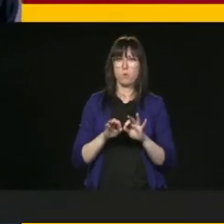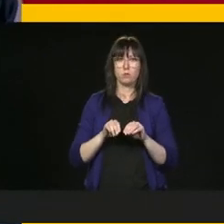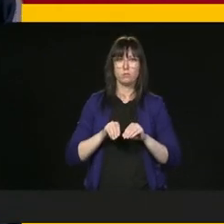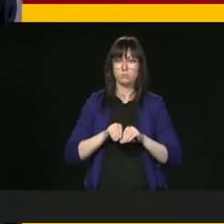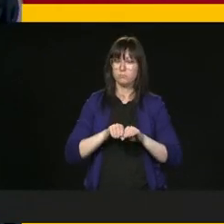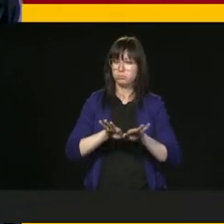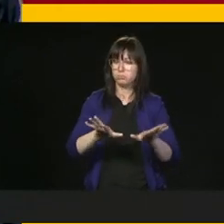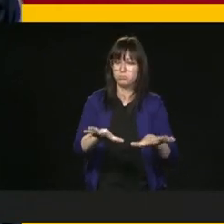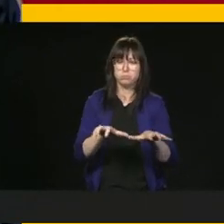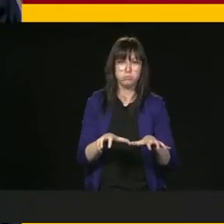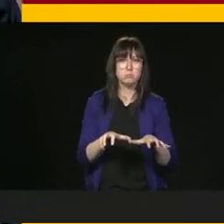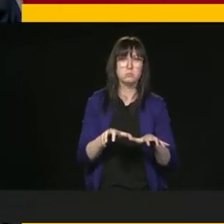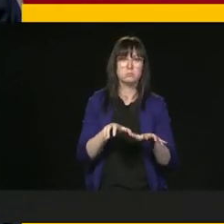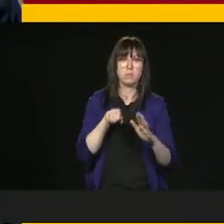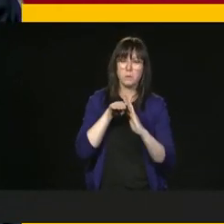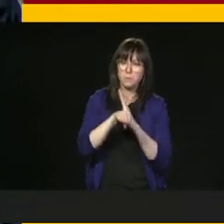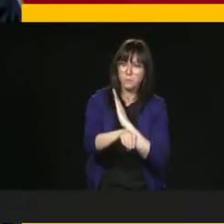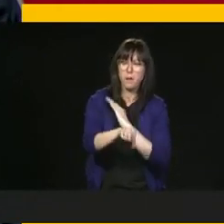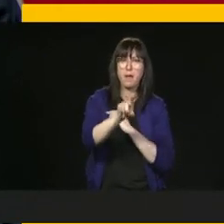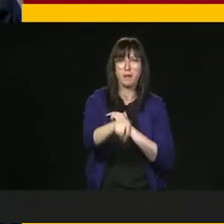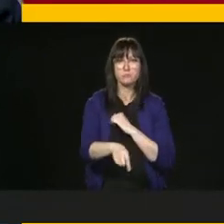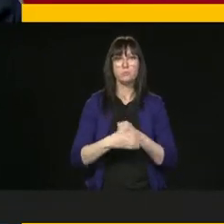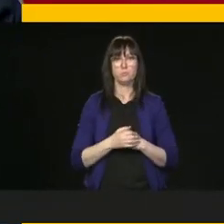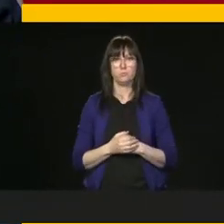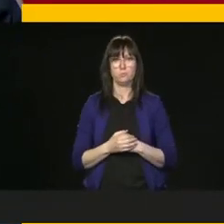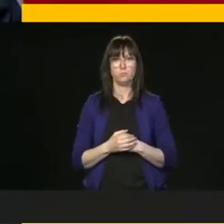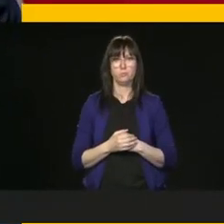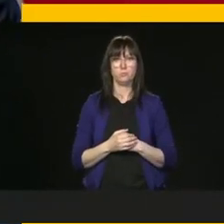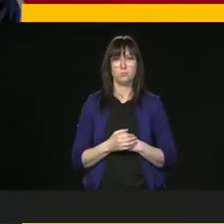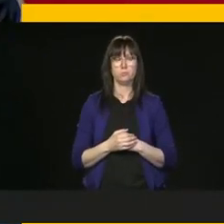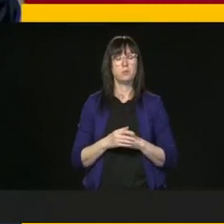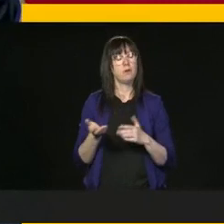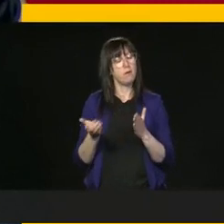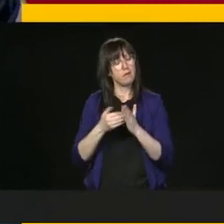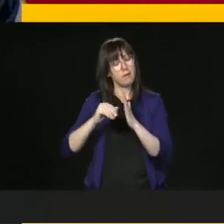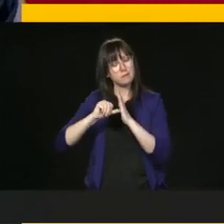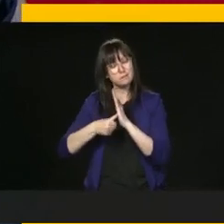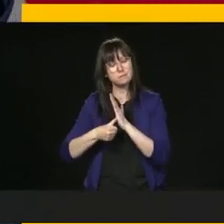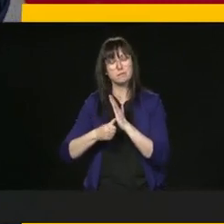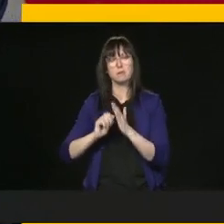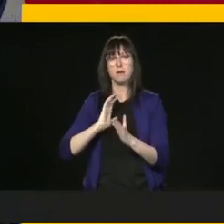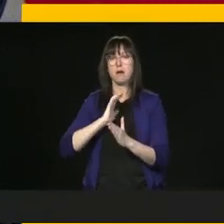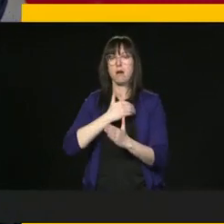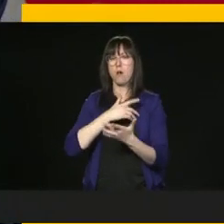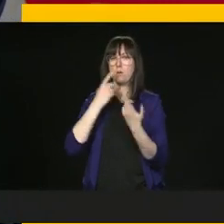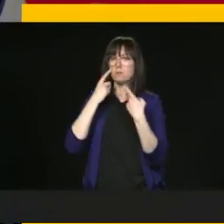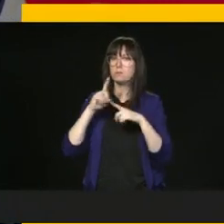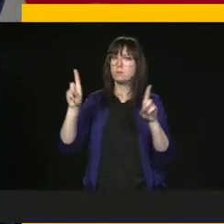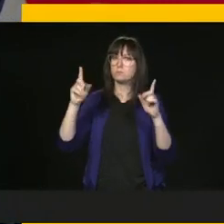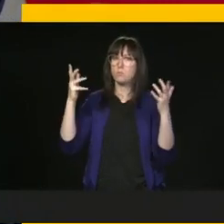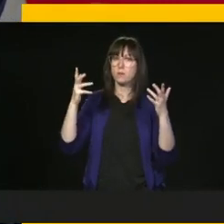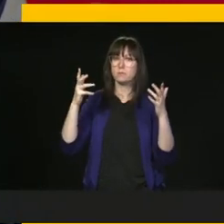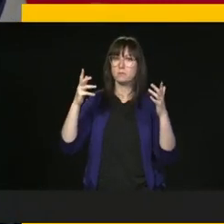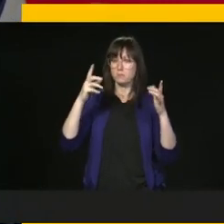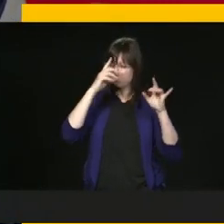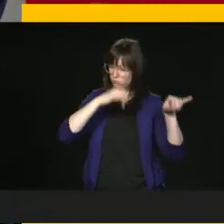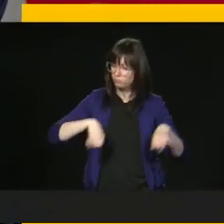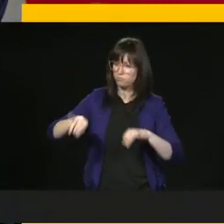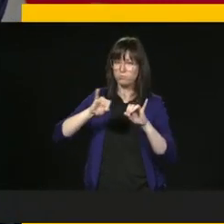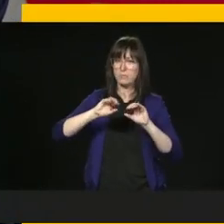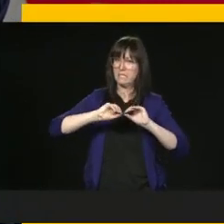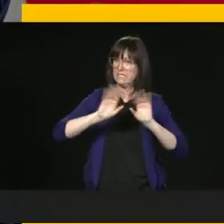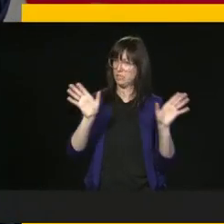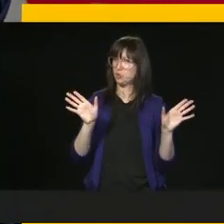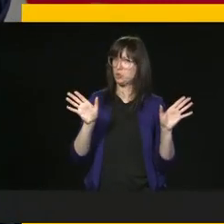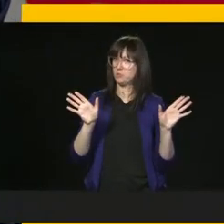But once again, our announcements are coherent, are consistent, so that we have all the